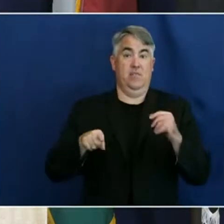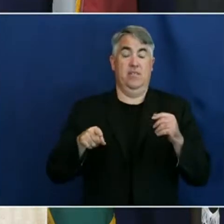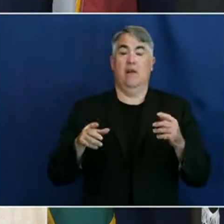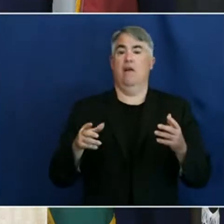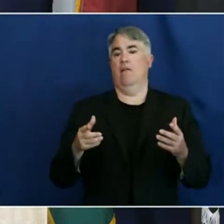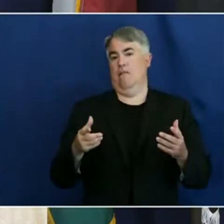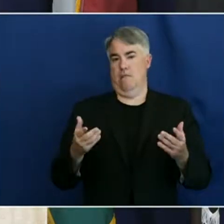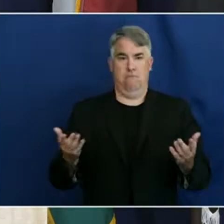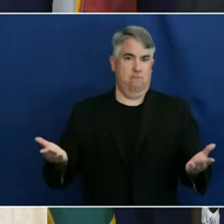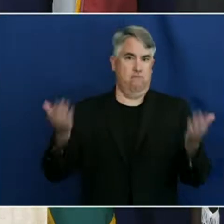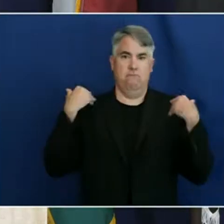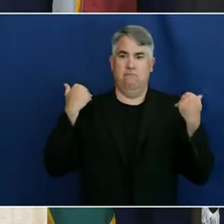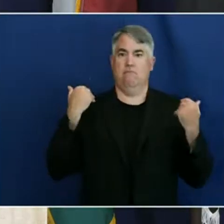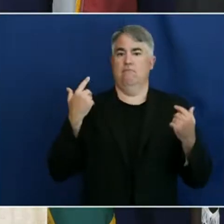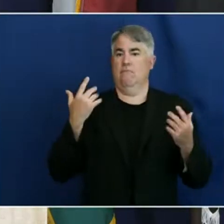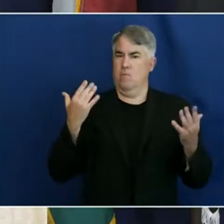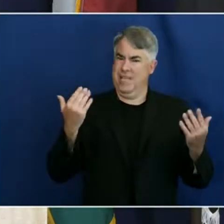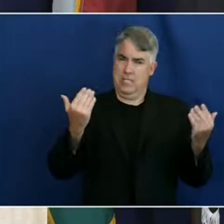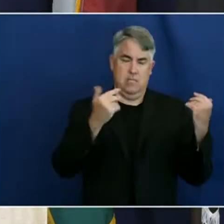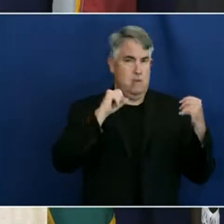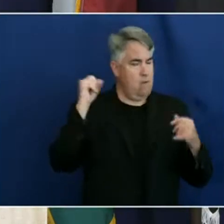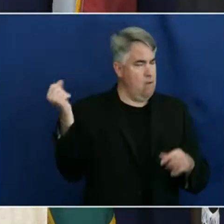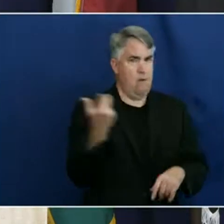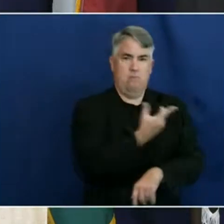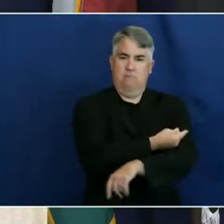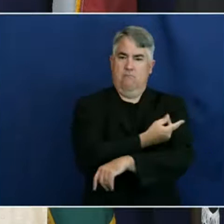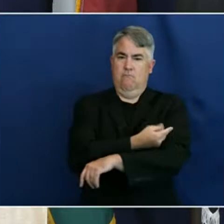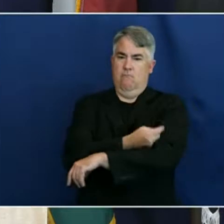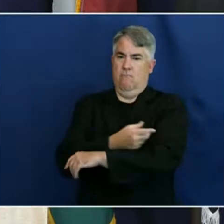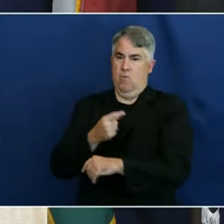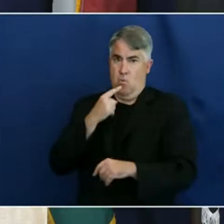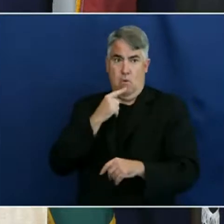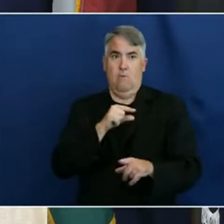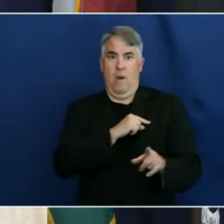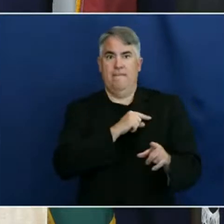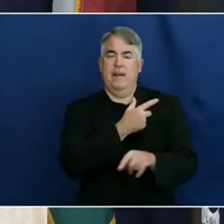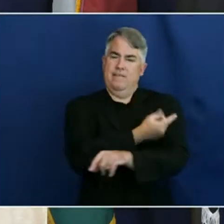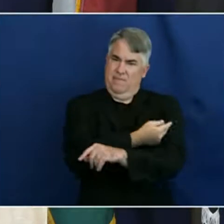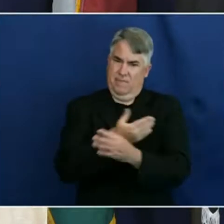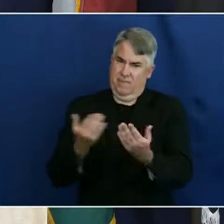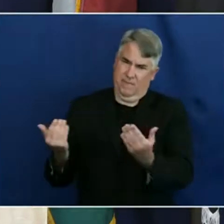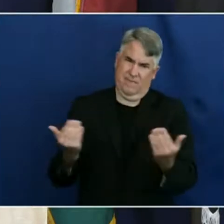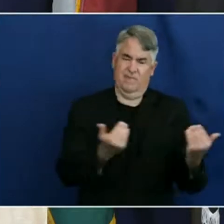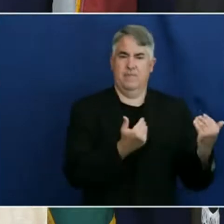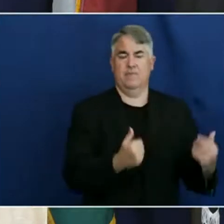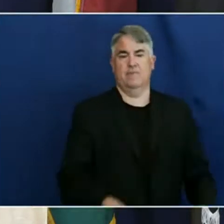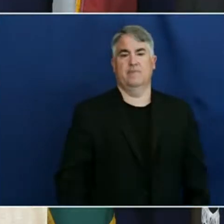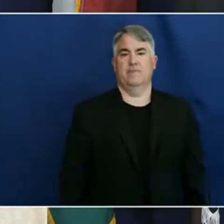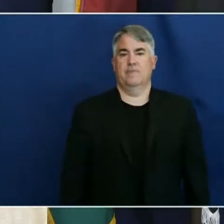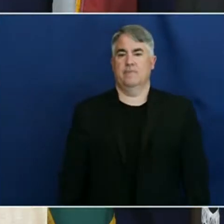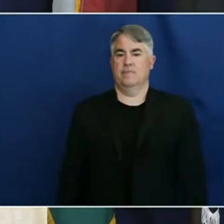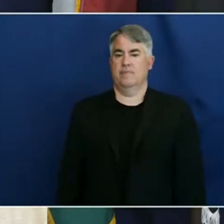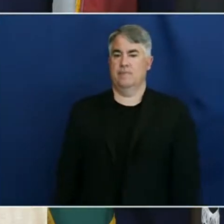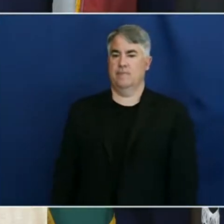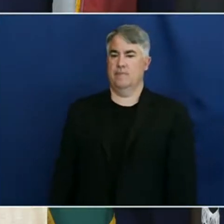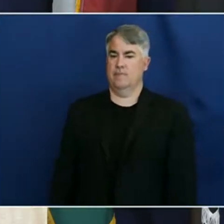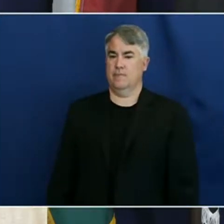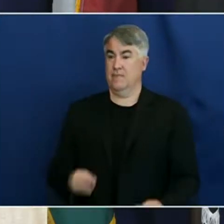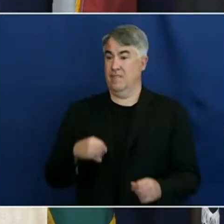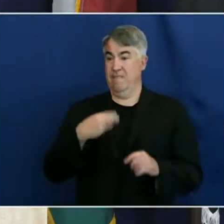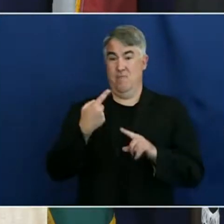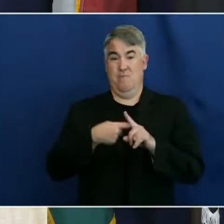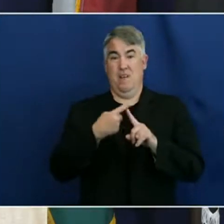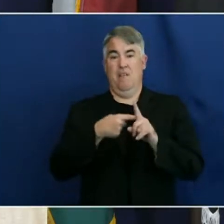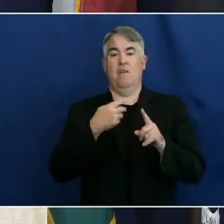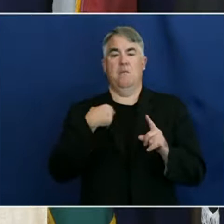to be vaccinated, we want people that are eligible to be vaccinated. And in the next several months, we know